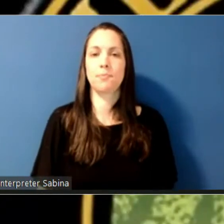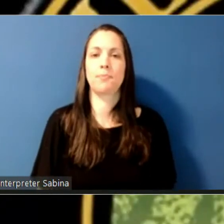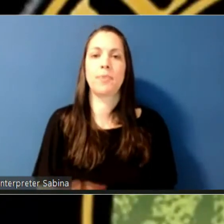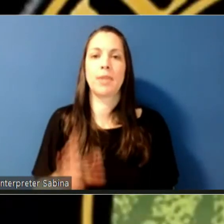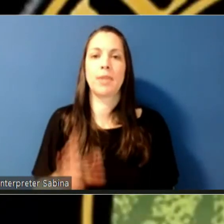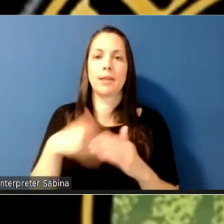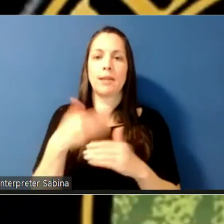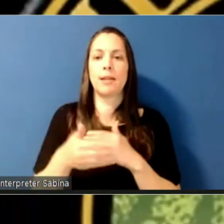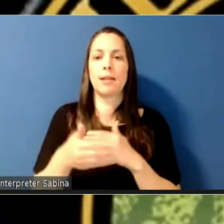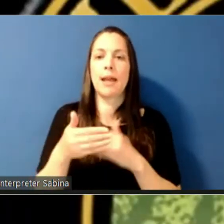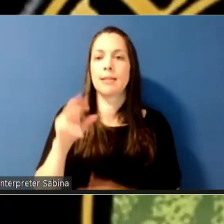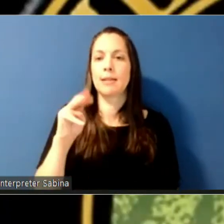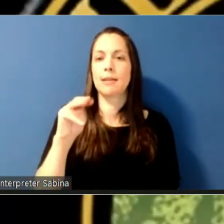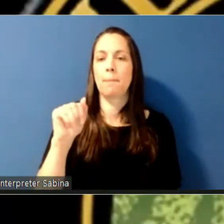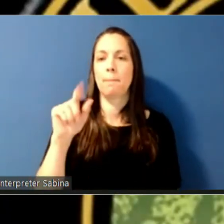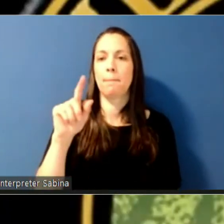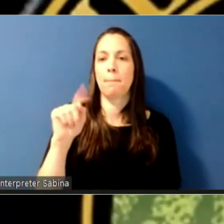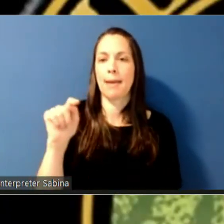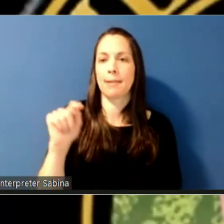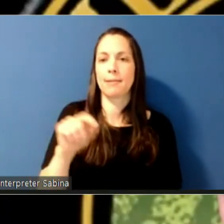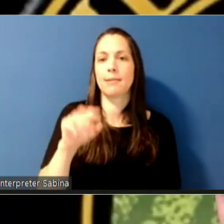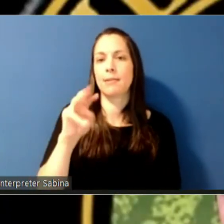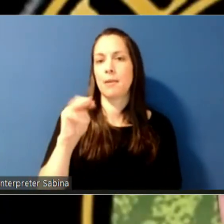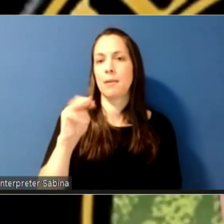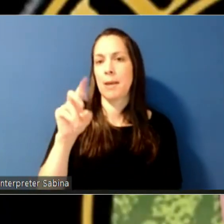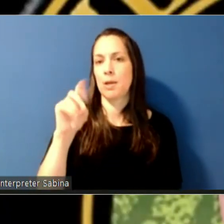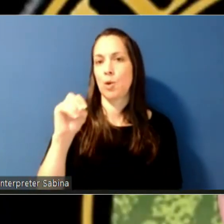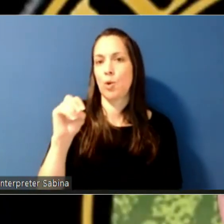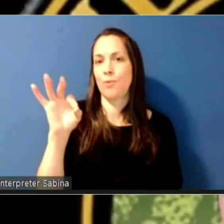up is going to be Matt with mendofever.com.